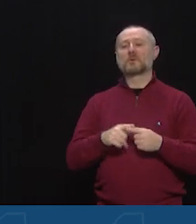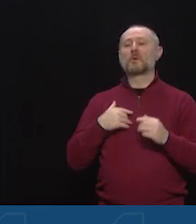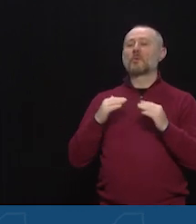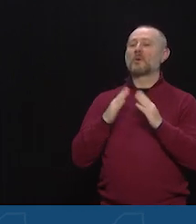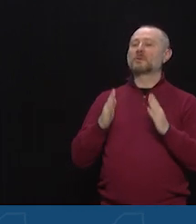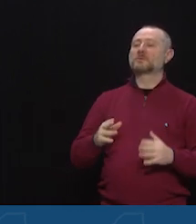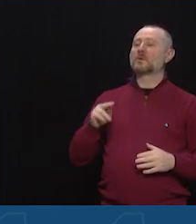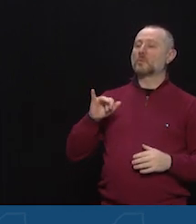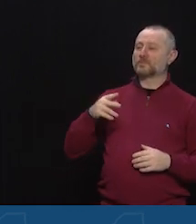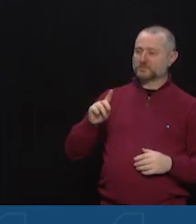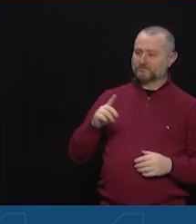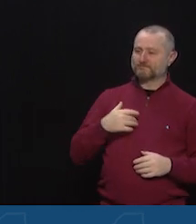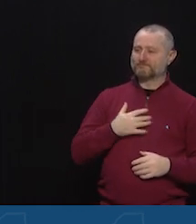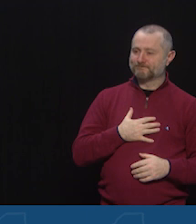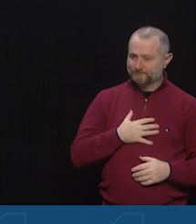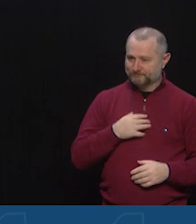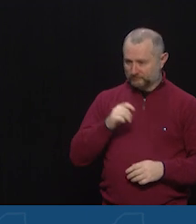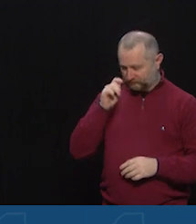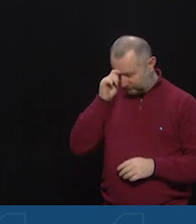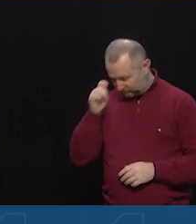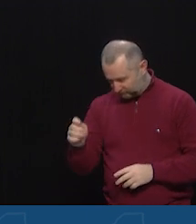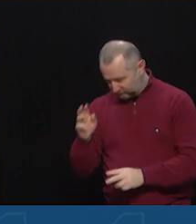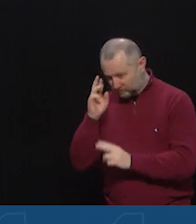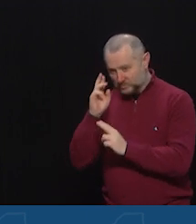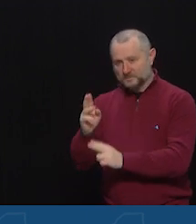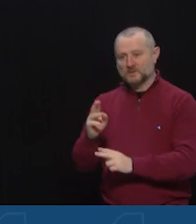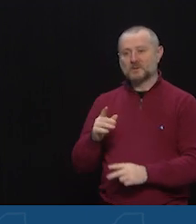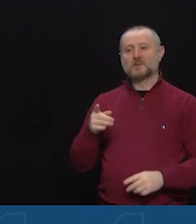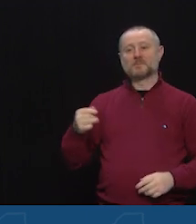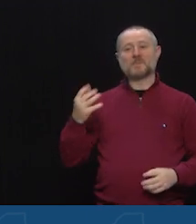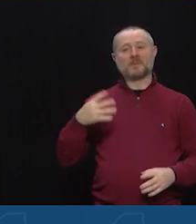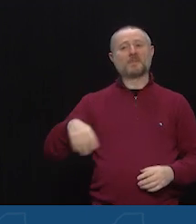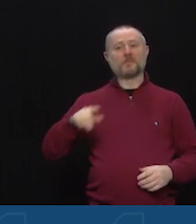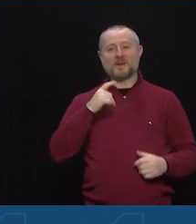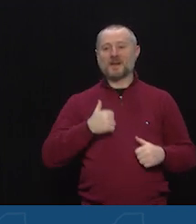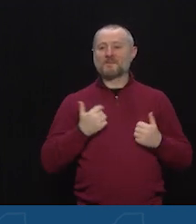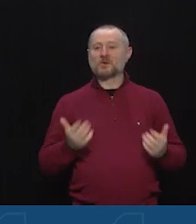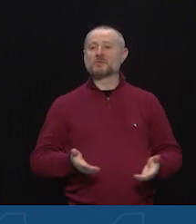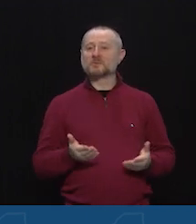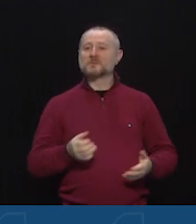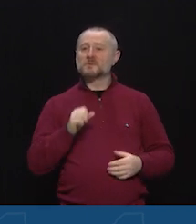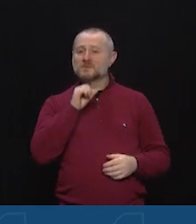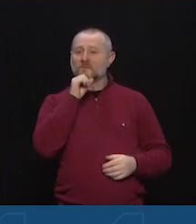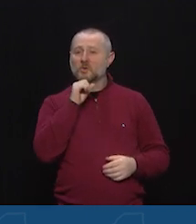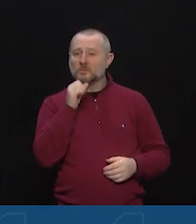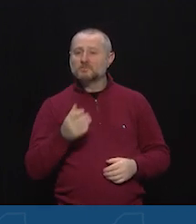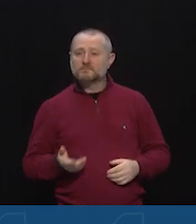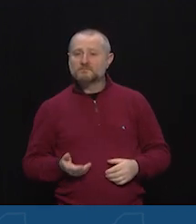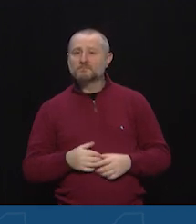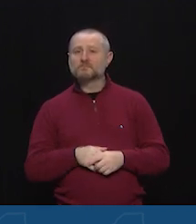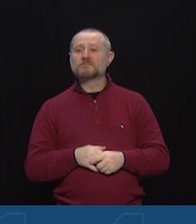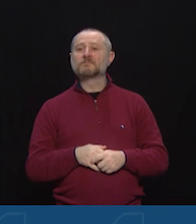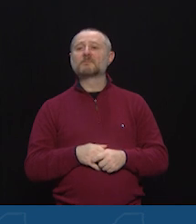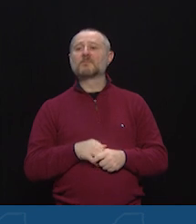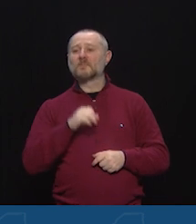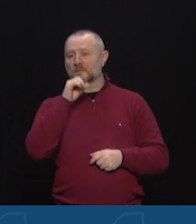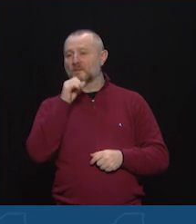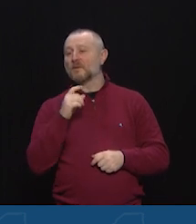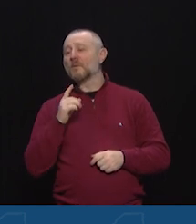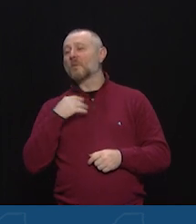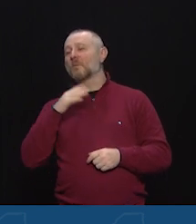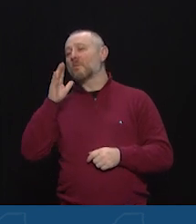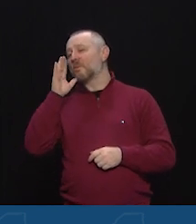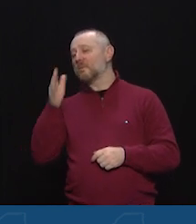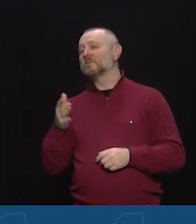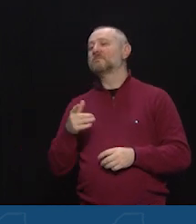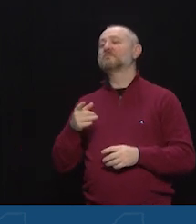whom are out here in Suffolk County. And we will keep Officer Rivera's family and